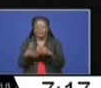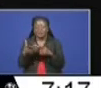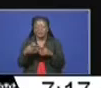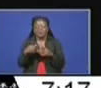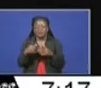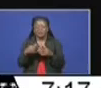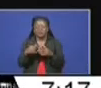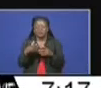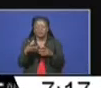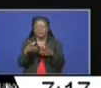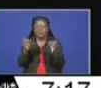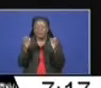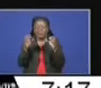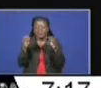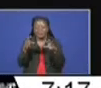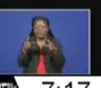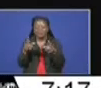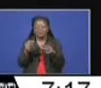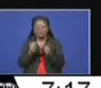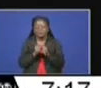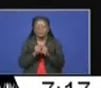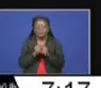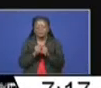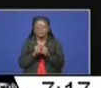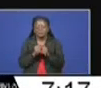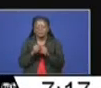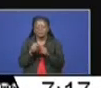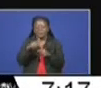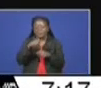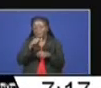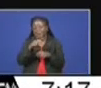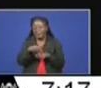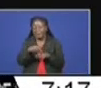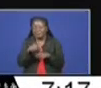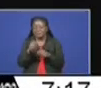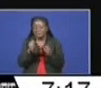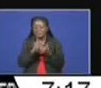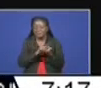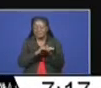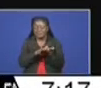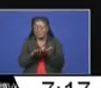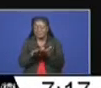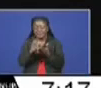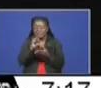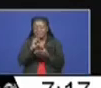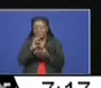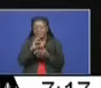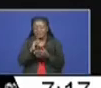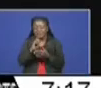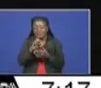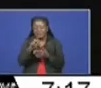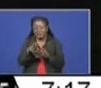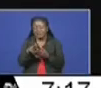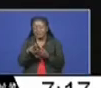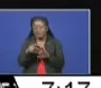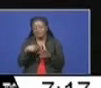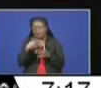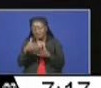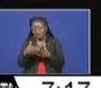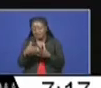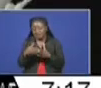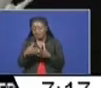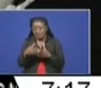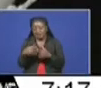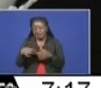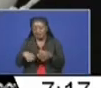a routine pap smear that came back abnormal. She says that was followed by a biopsy, then the confirmation that she had cervical cancer,